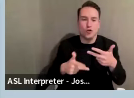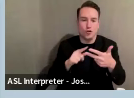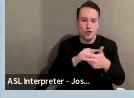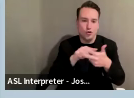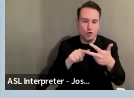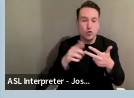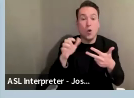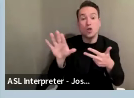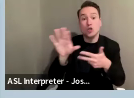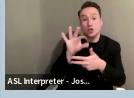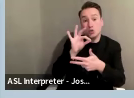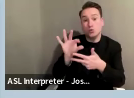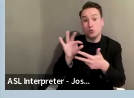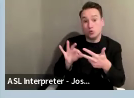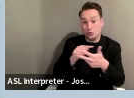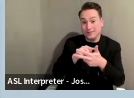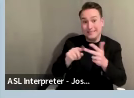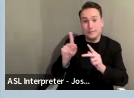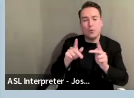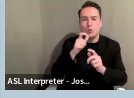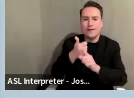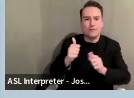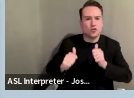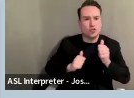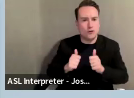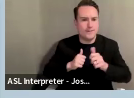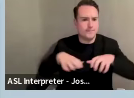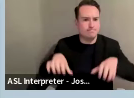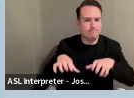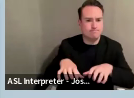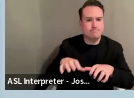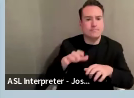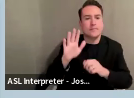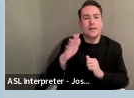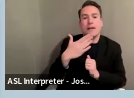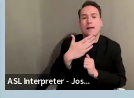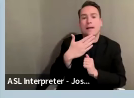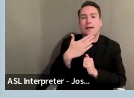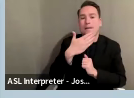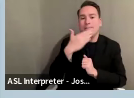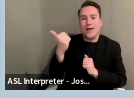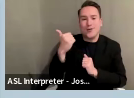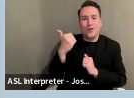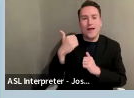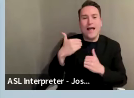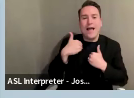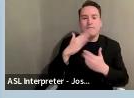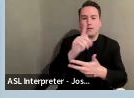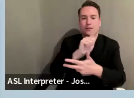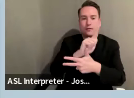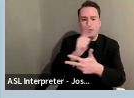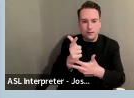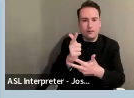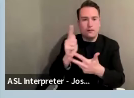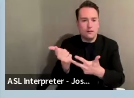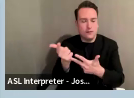want to choose people who are assertive. It's best to have people consecutive rather than forcing, let's say, two people to act together. If